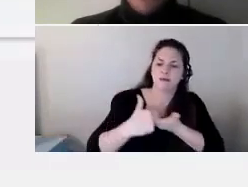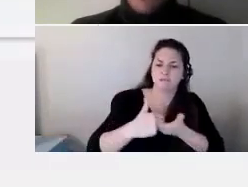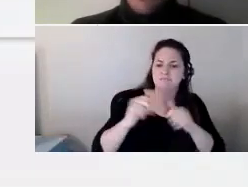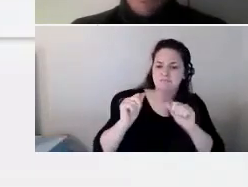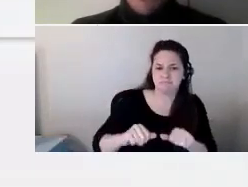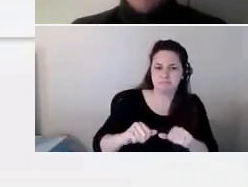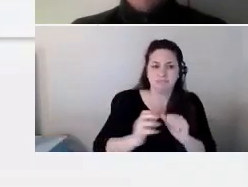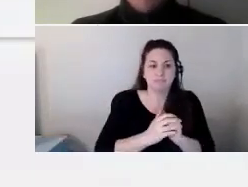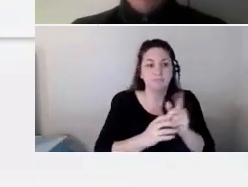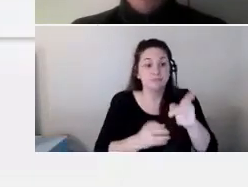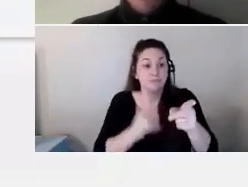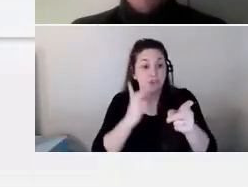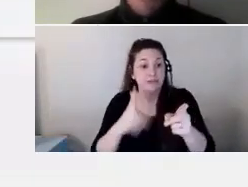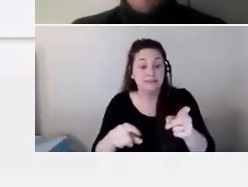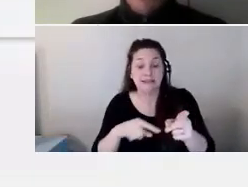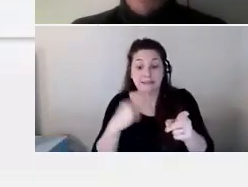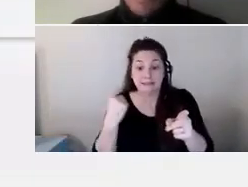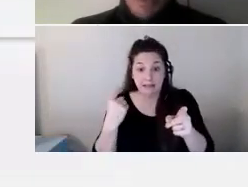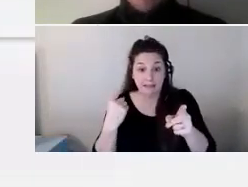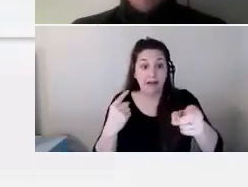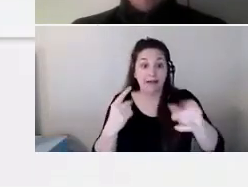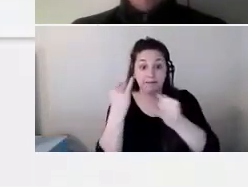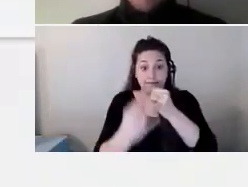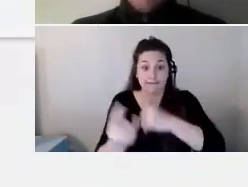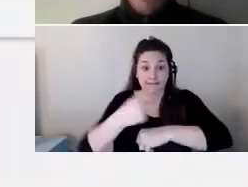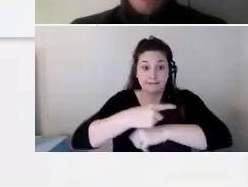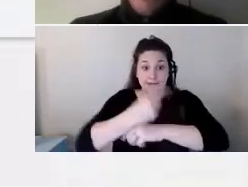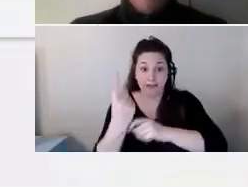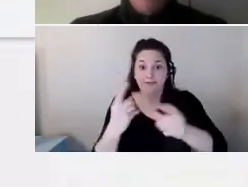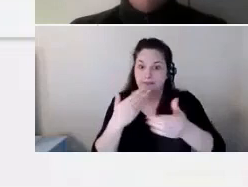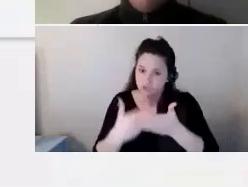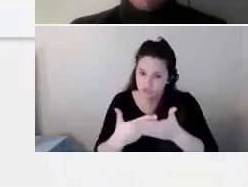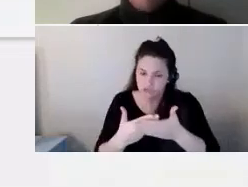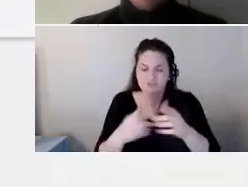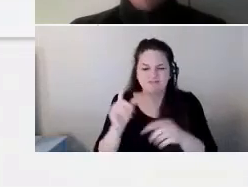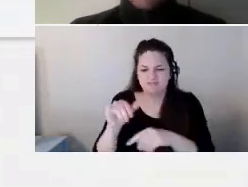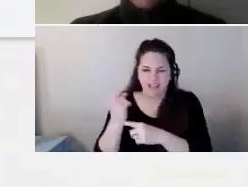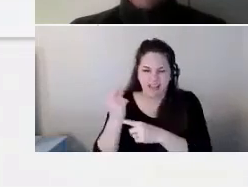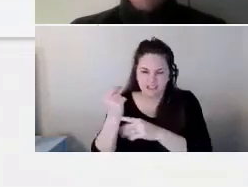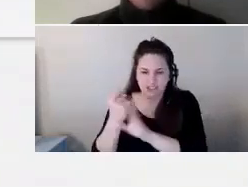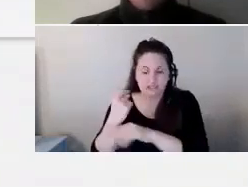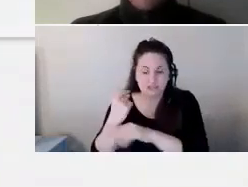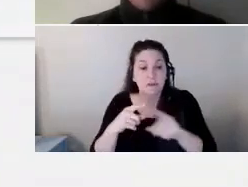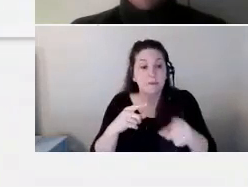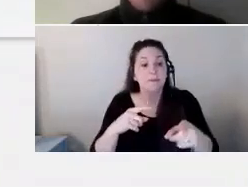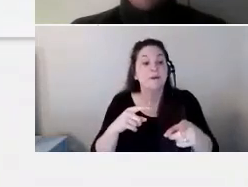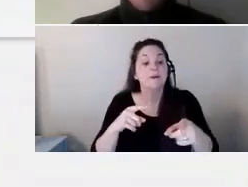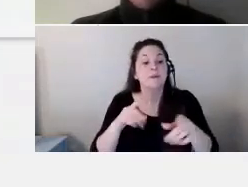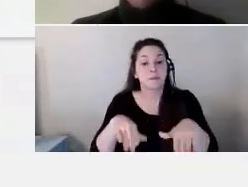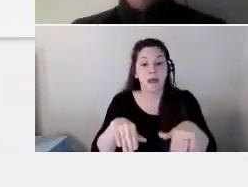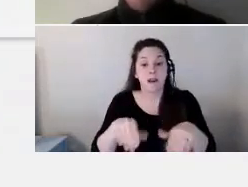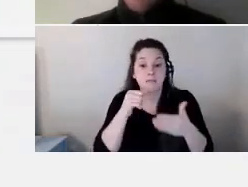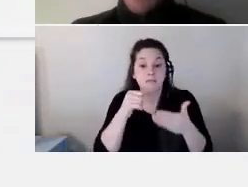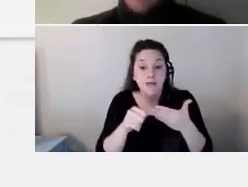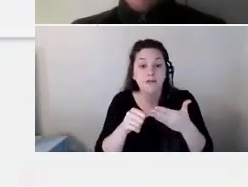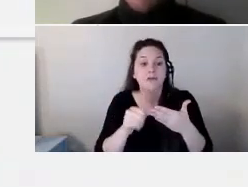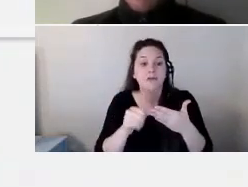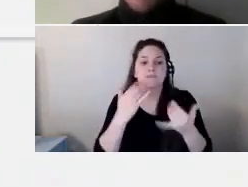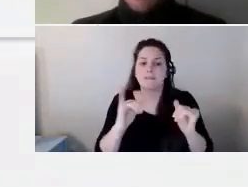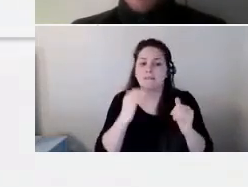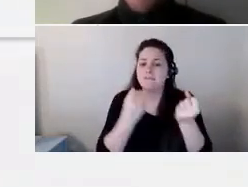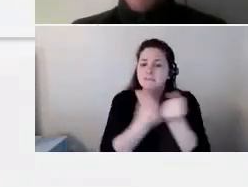have your deadline here, which is good as well. This is last year's. But at the bottom of the letter of invitation will still be support